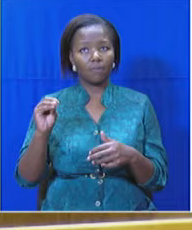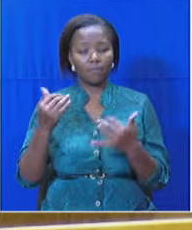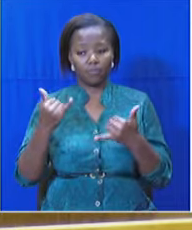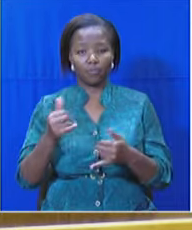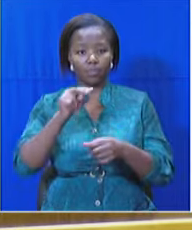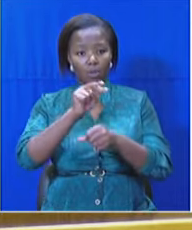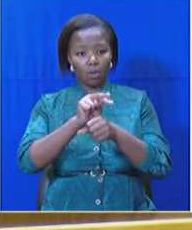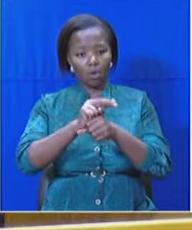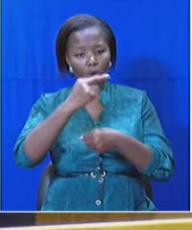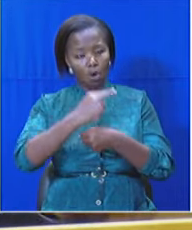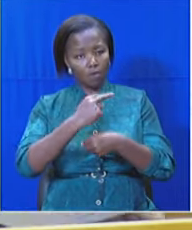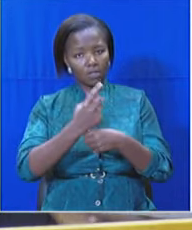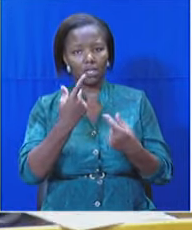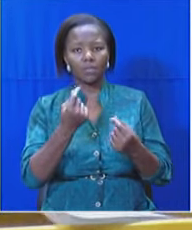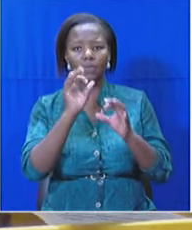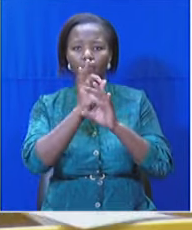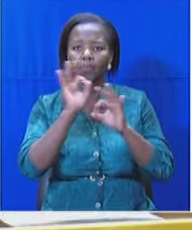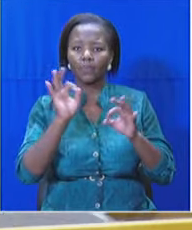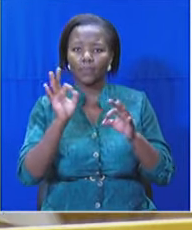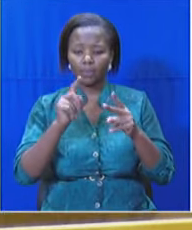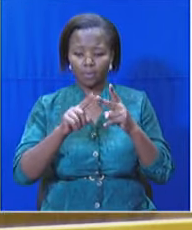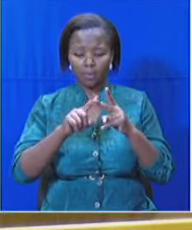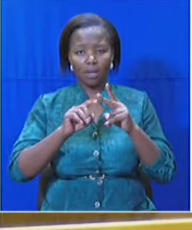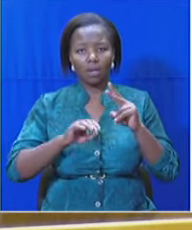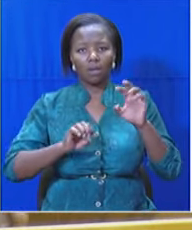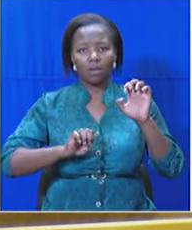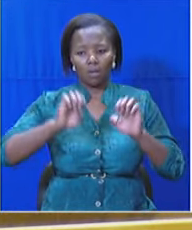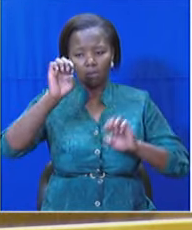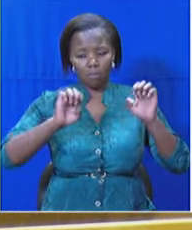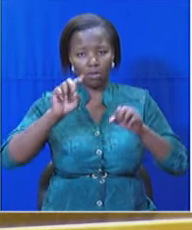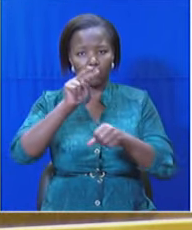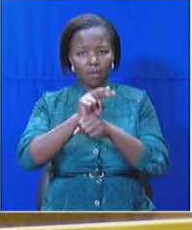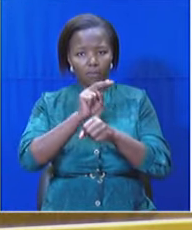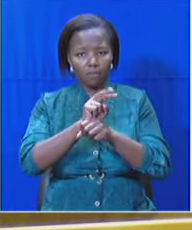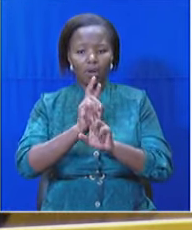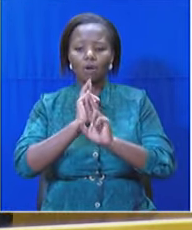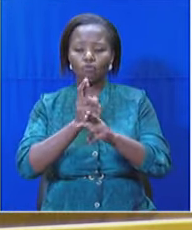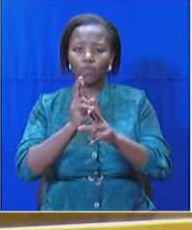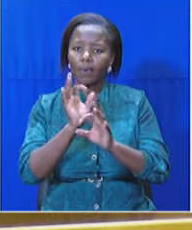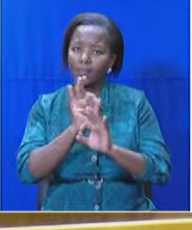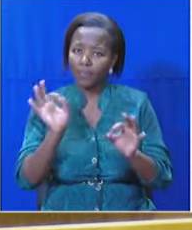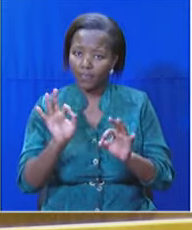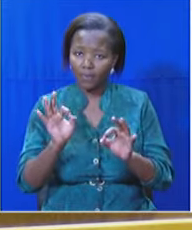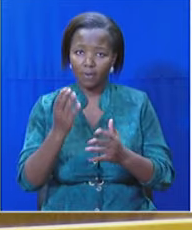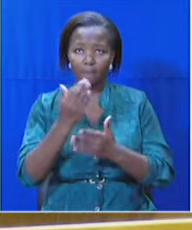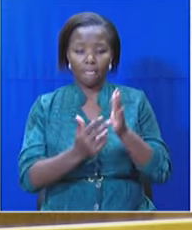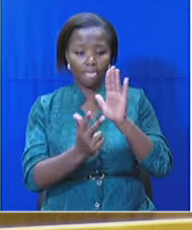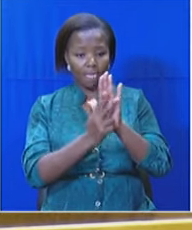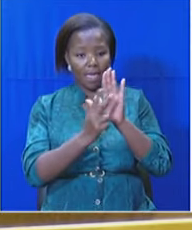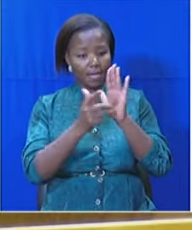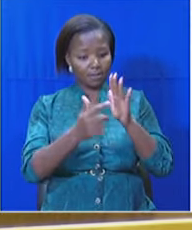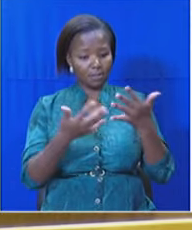oversight by officials, lack of monitoring and evaluation, poor implementation of Act as so shukutizo